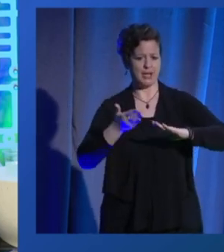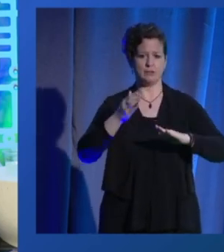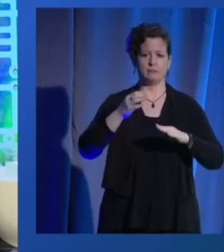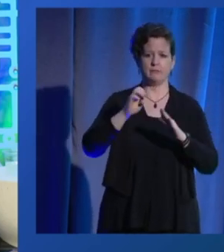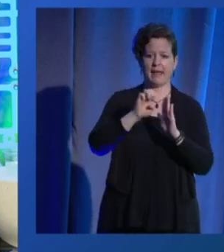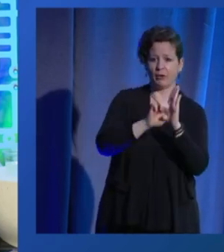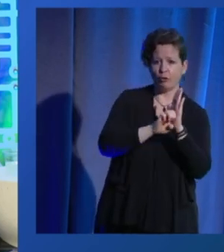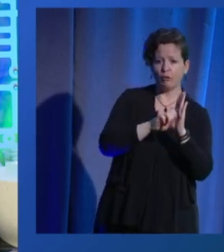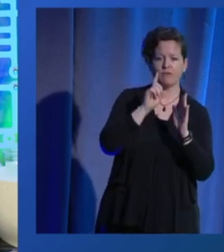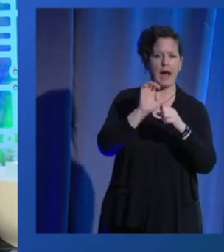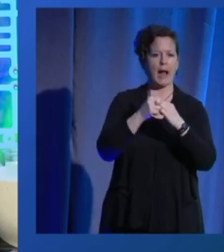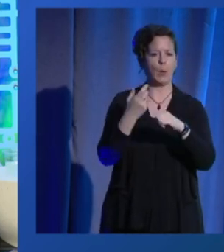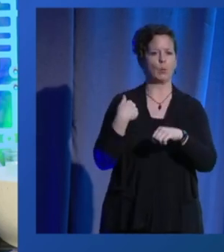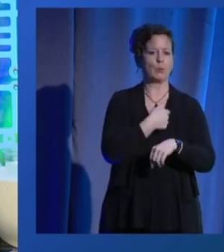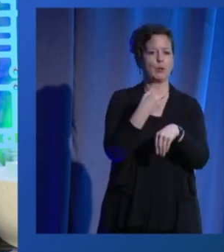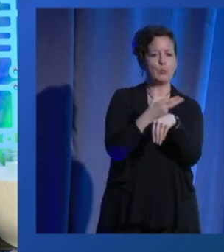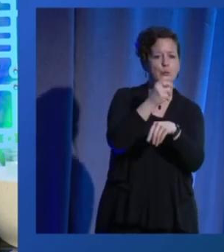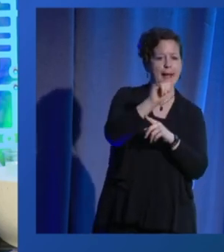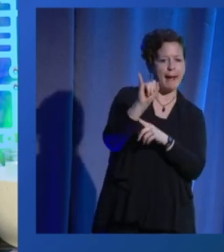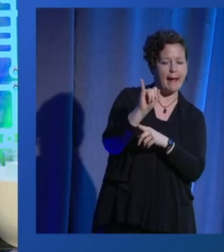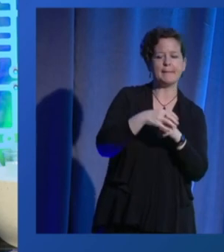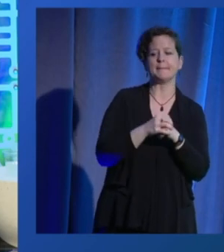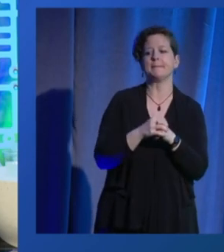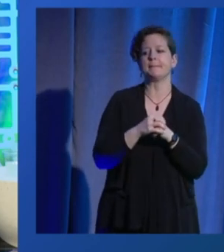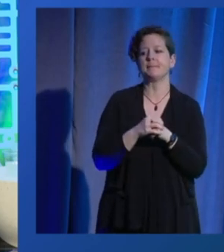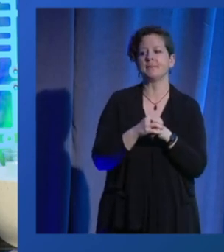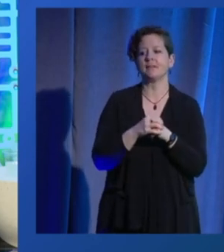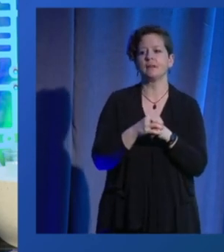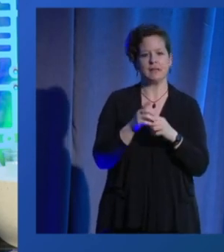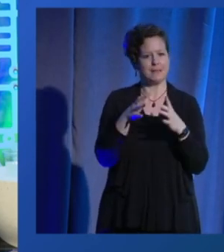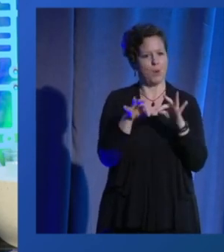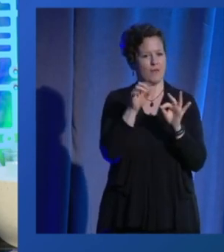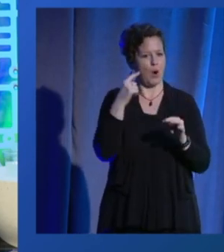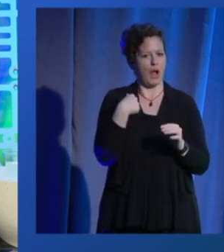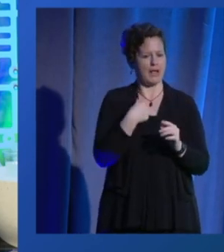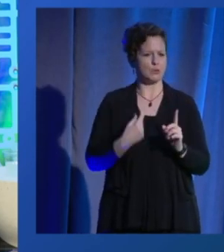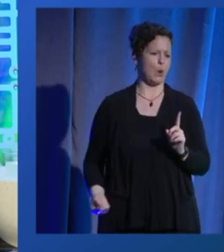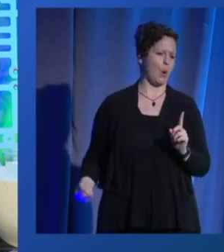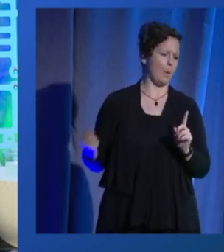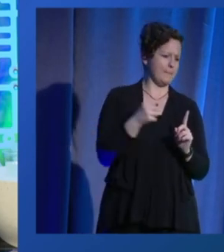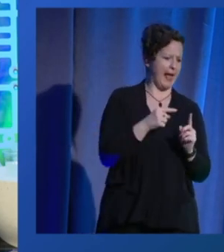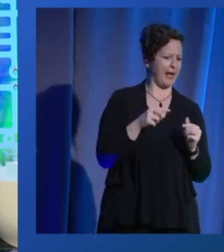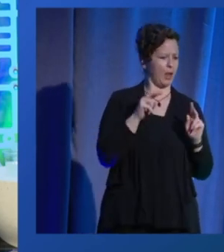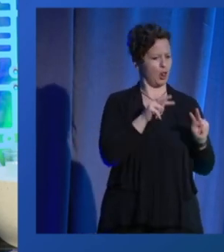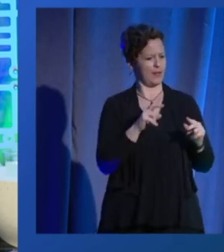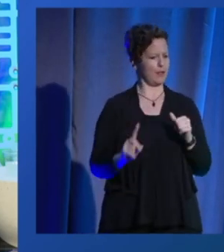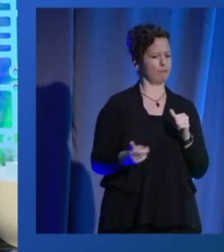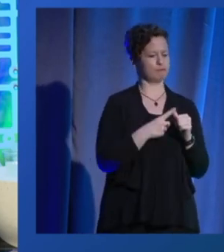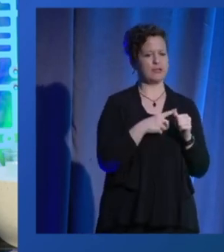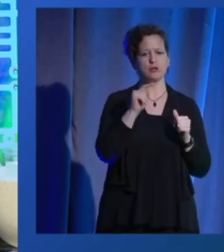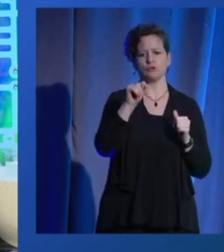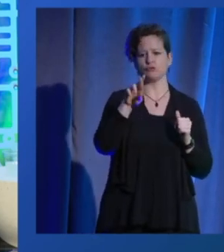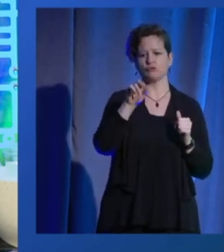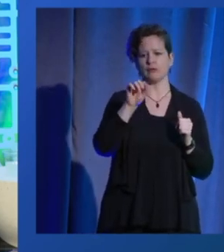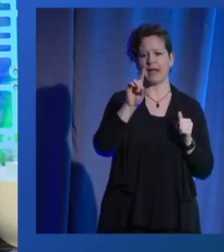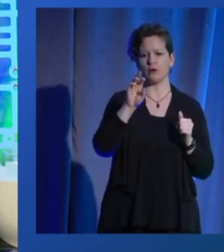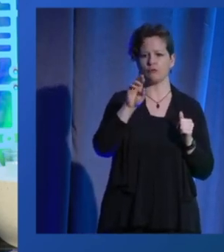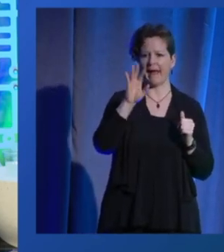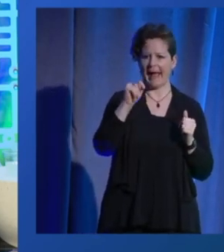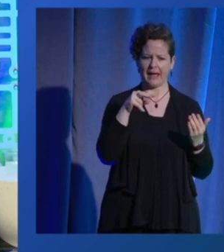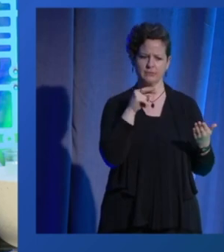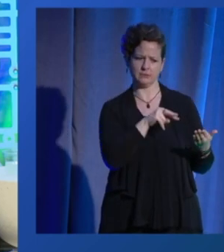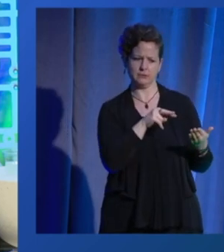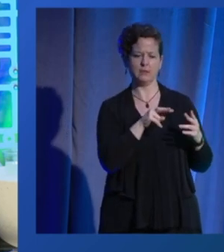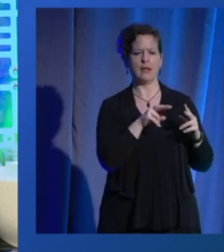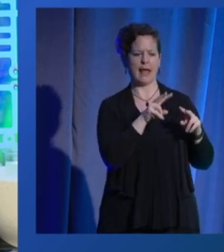to deploy AI in this manner and and going back and scrutinizing like the original tradecraft as well as part of that um analysis and